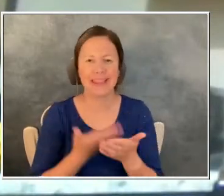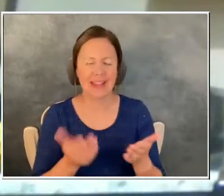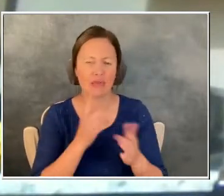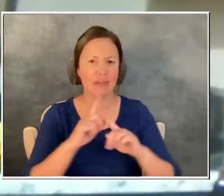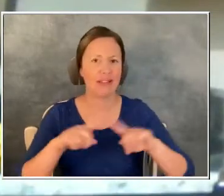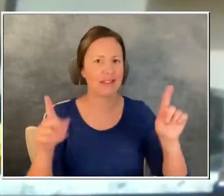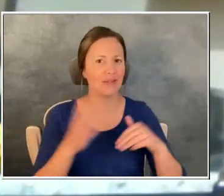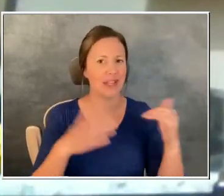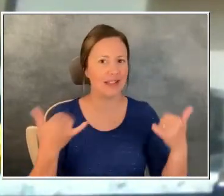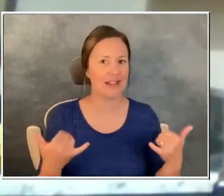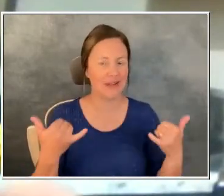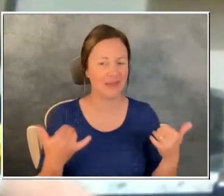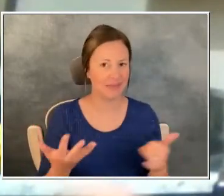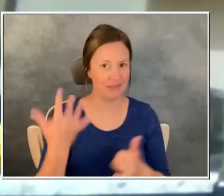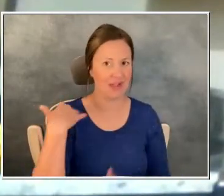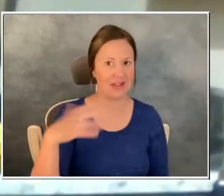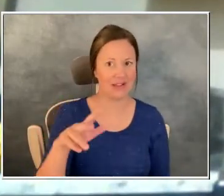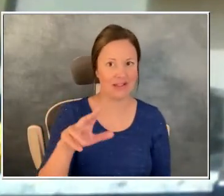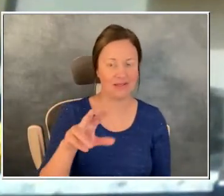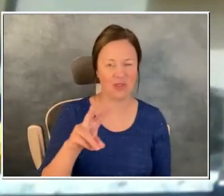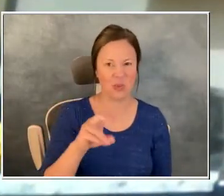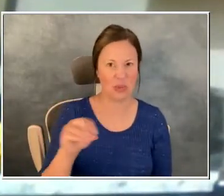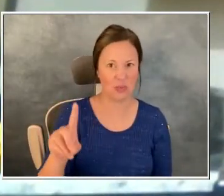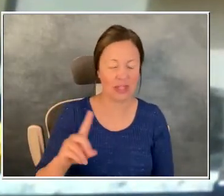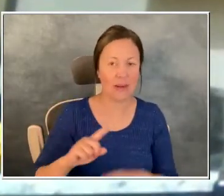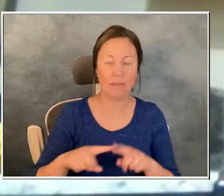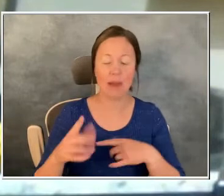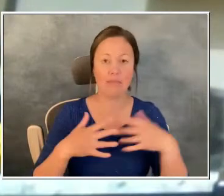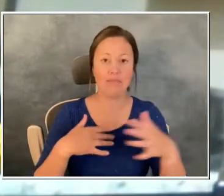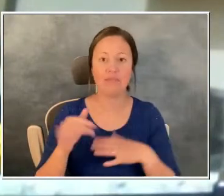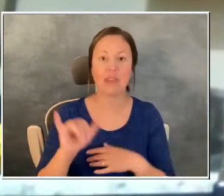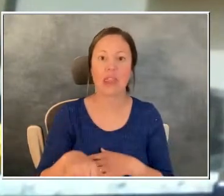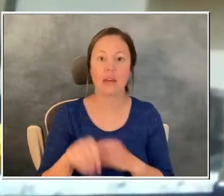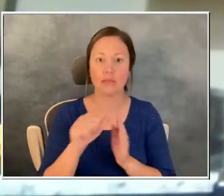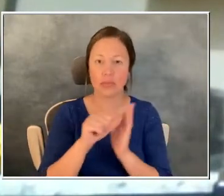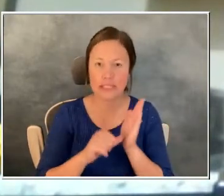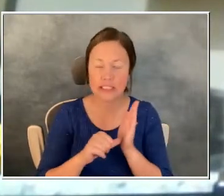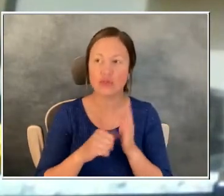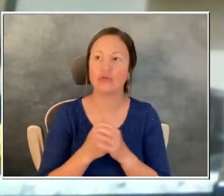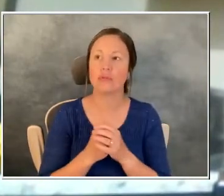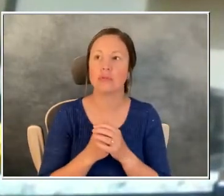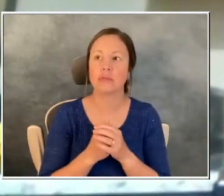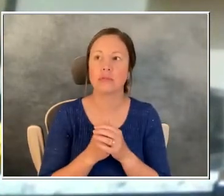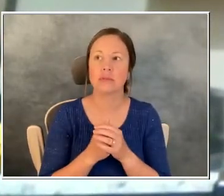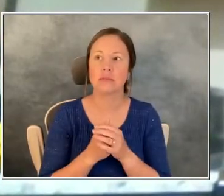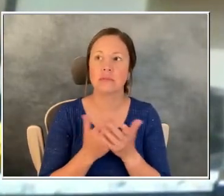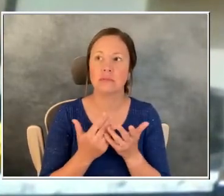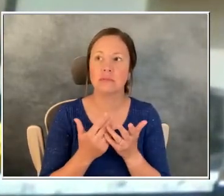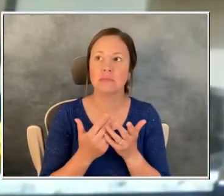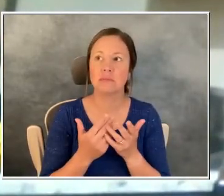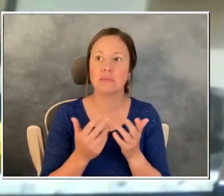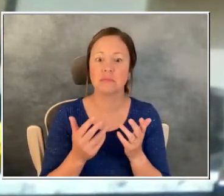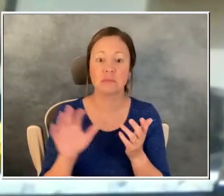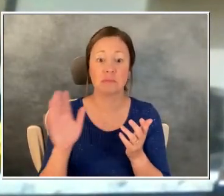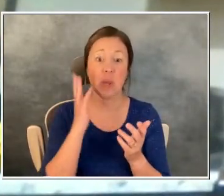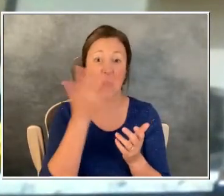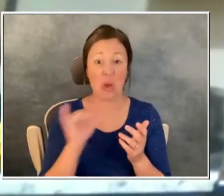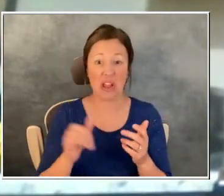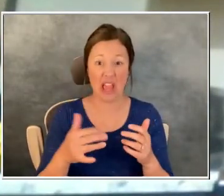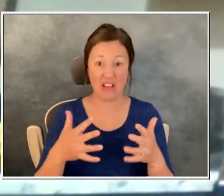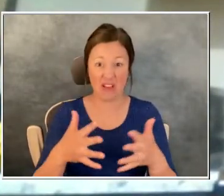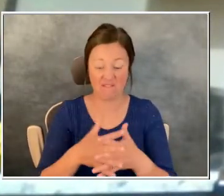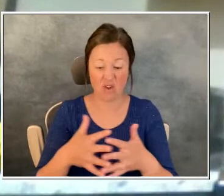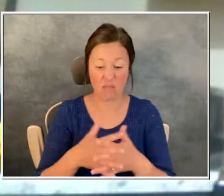They did like the procedure. It took about football panel out of my back,